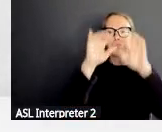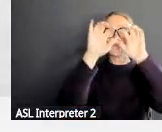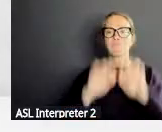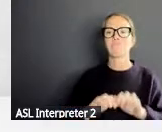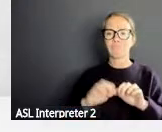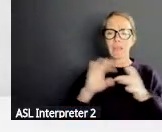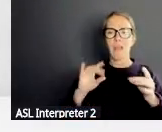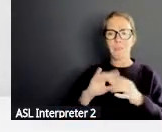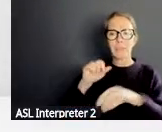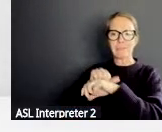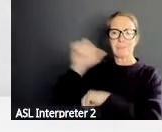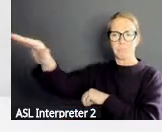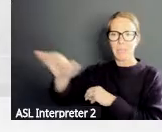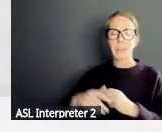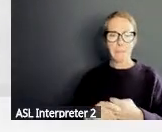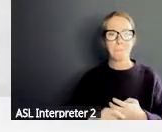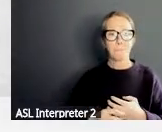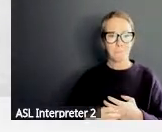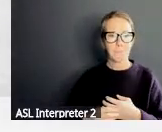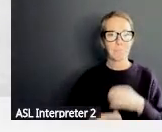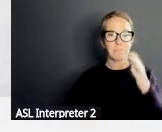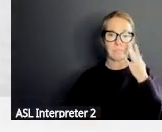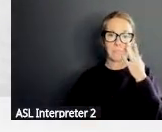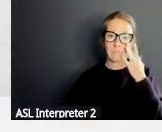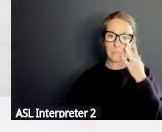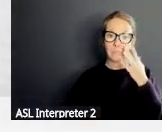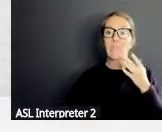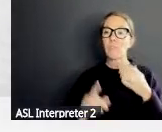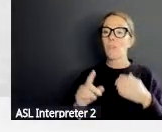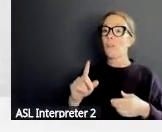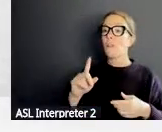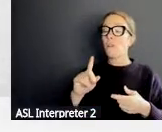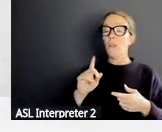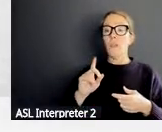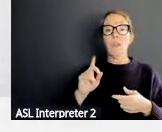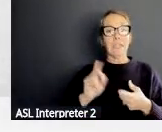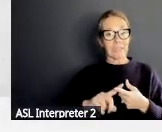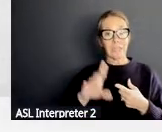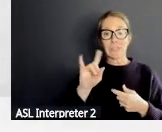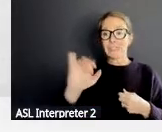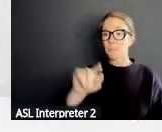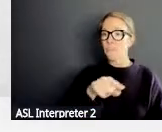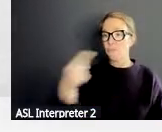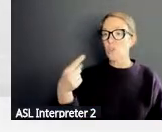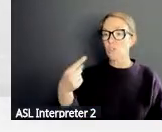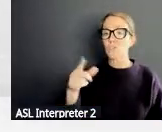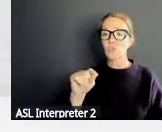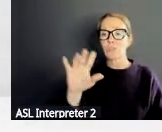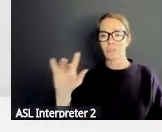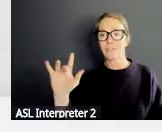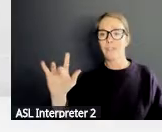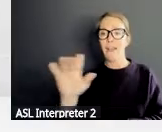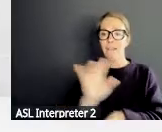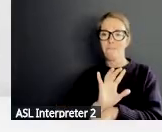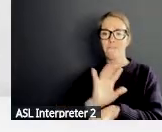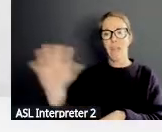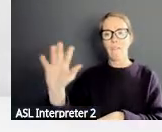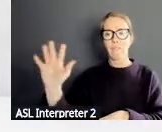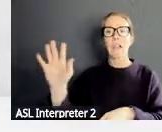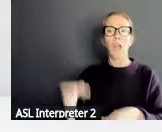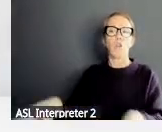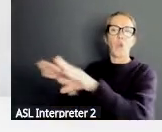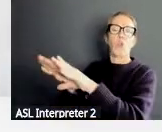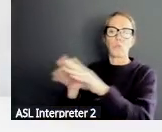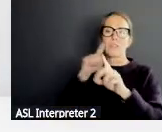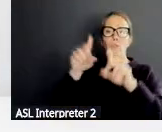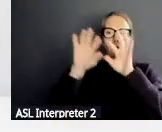comments by December 1st, 2025 at 5 p.m. Those written comments can